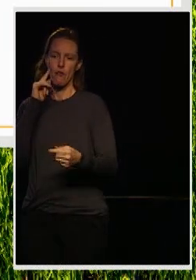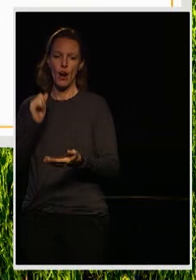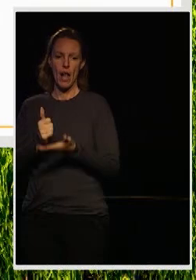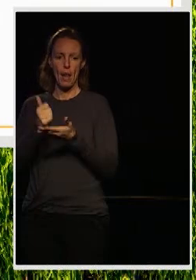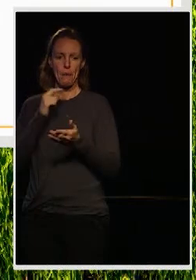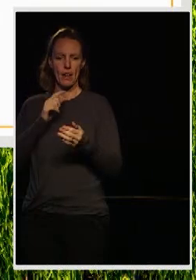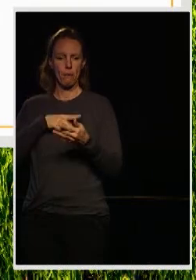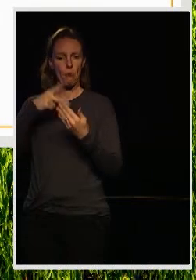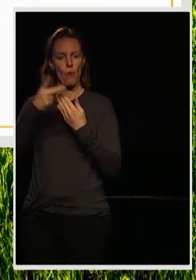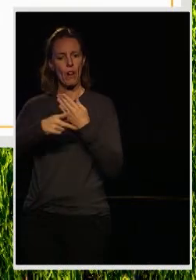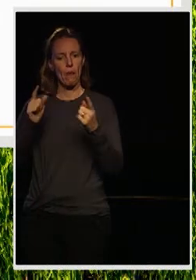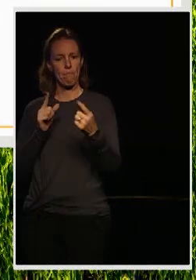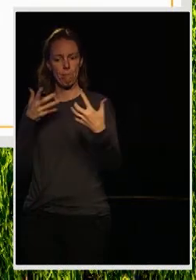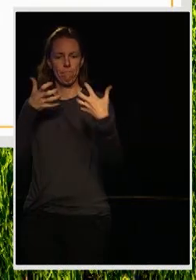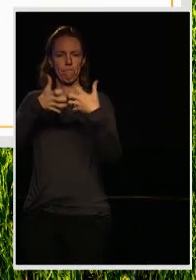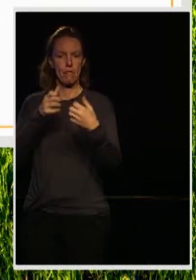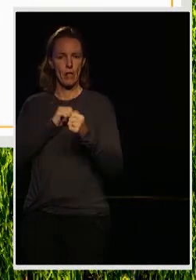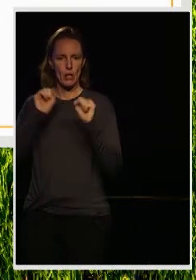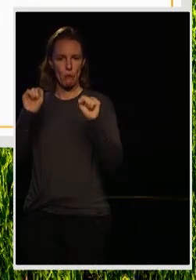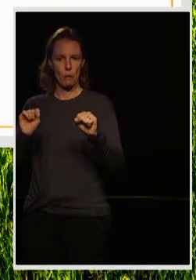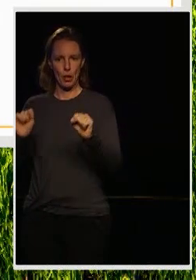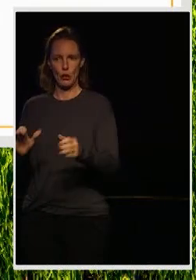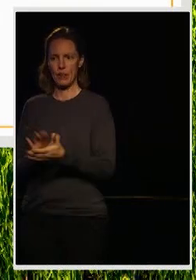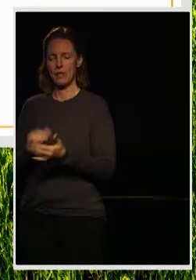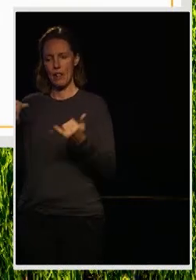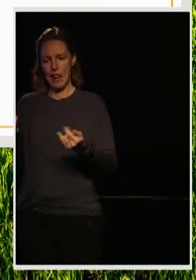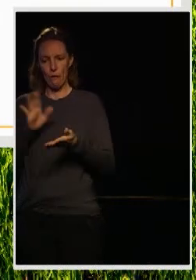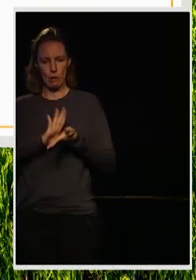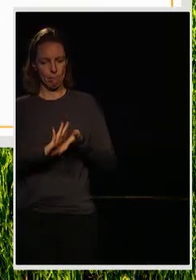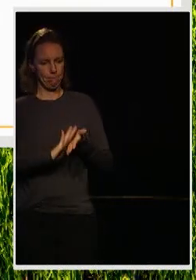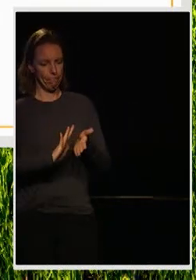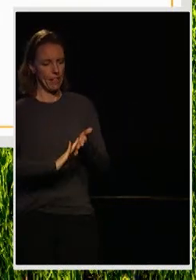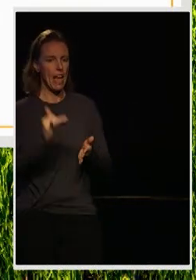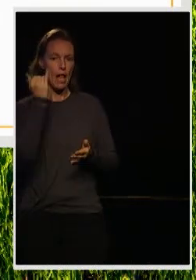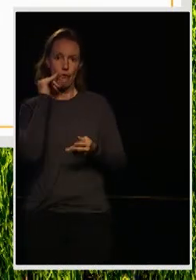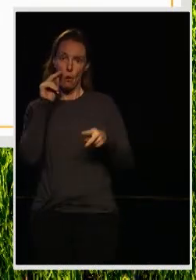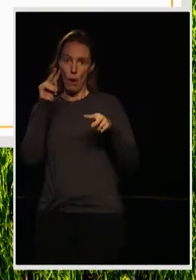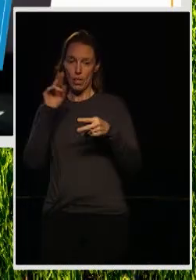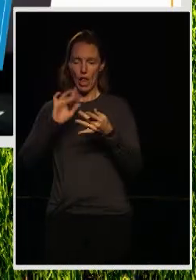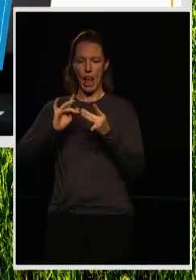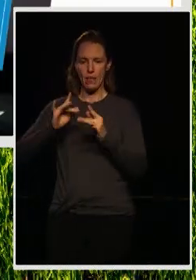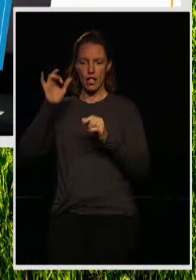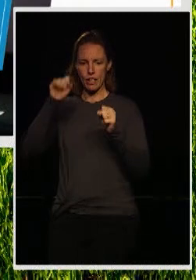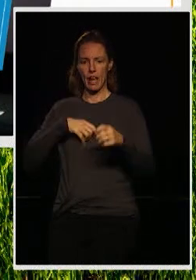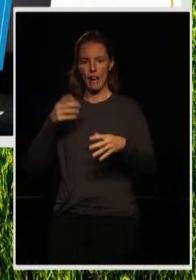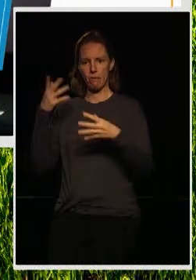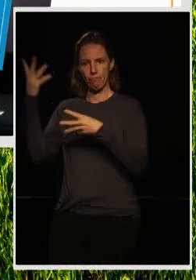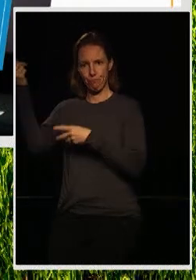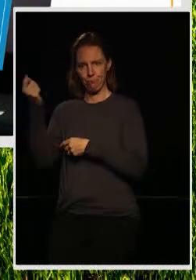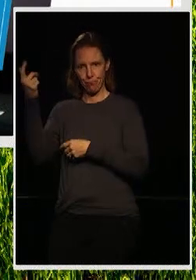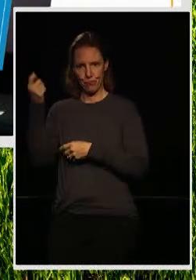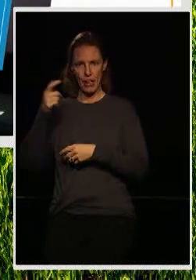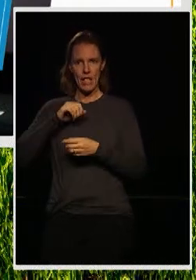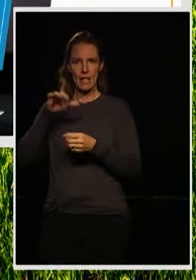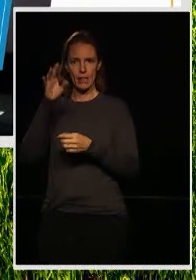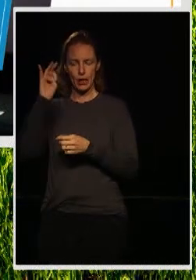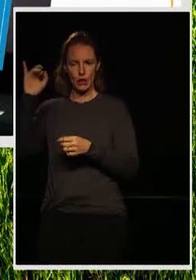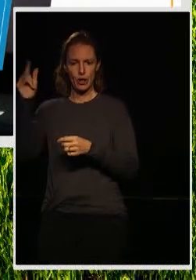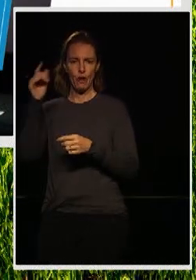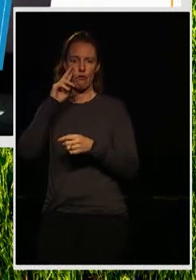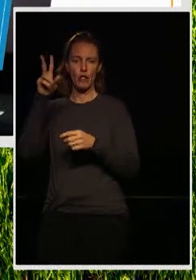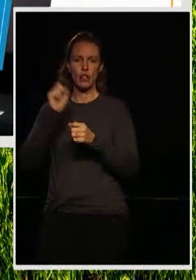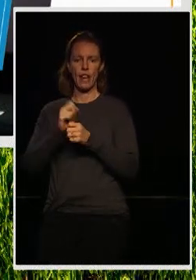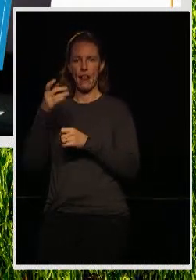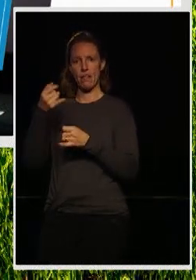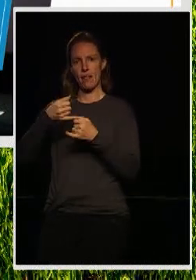its potential. So now for some housekeeping. If you're watching us online, you can download a digital version of our program on the live